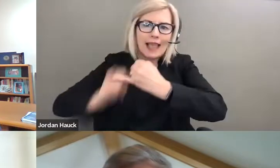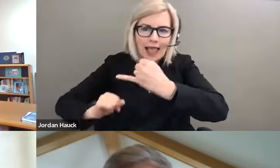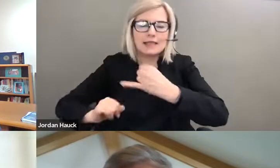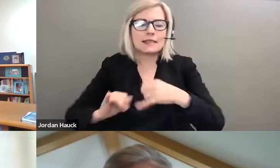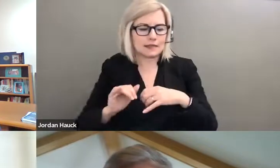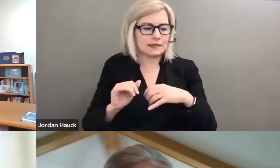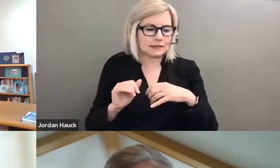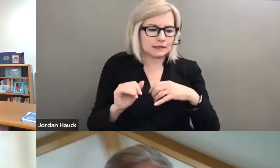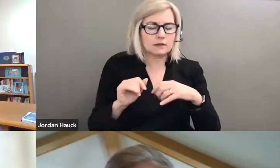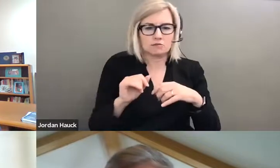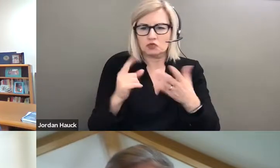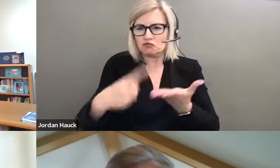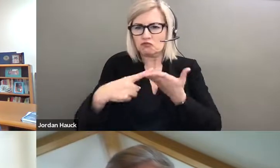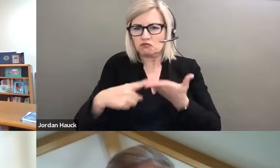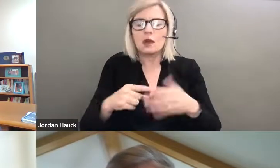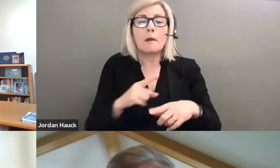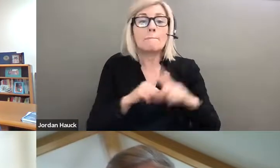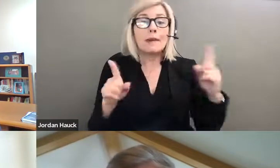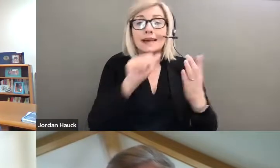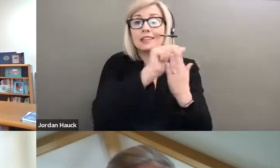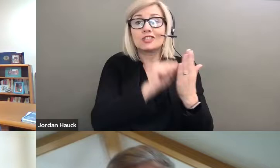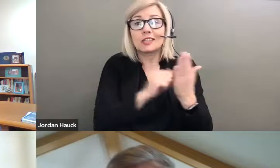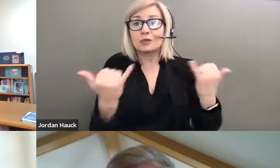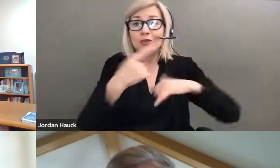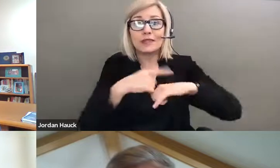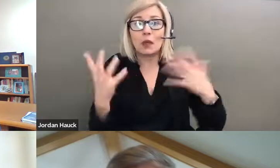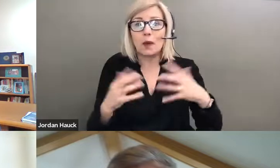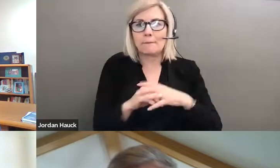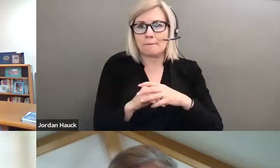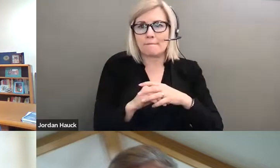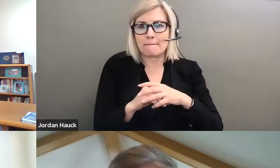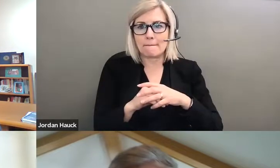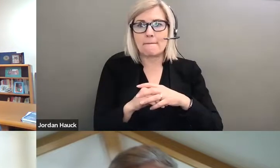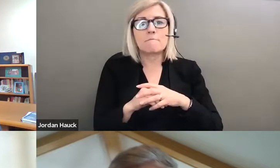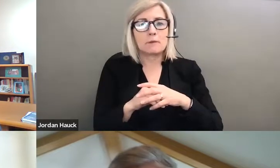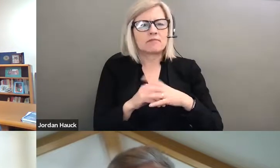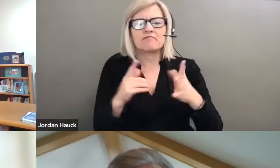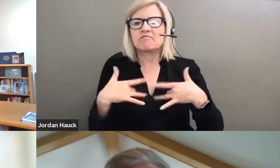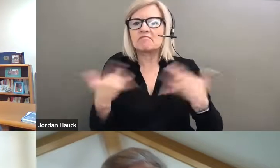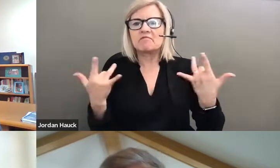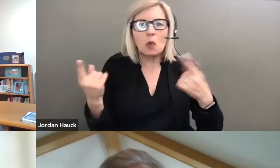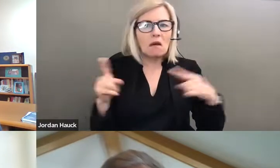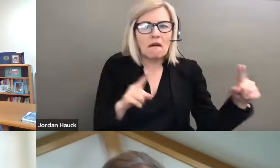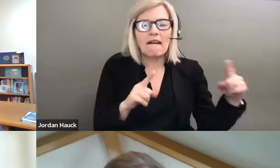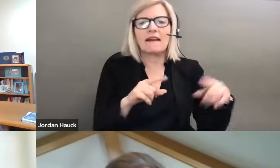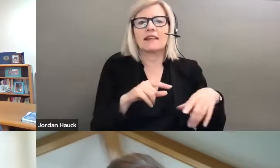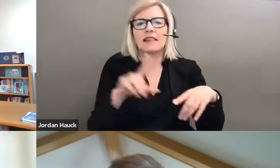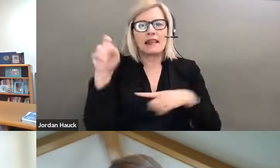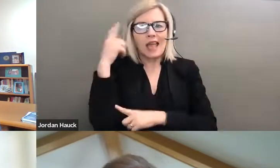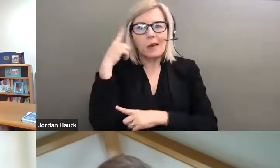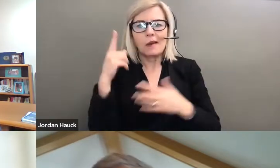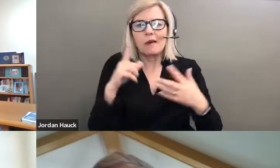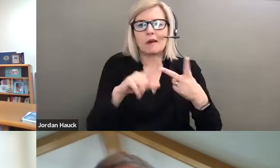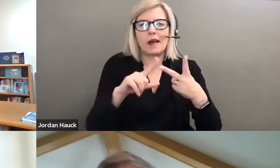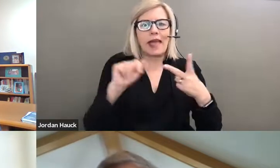conversation, but our agenda today is really just kind of give an update of what's going on at the Capitol. Amy's going to do a high view of